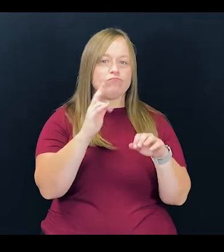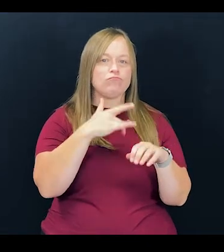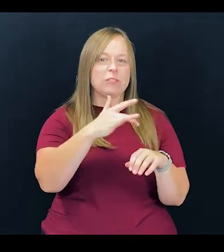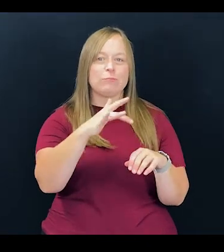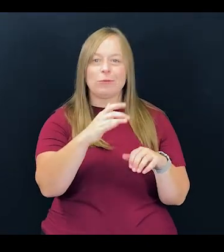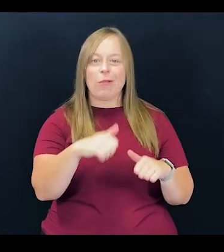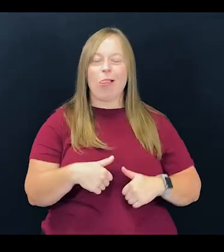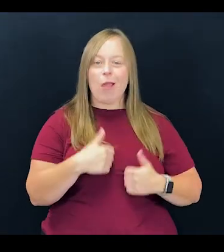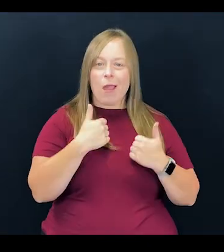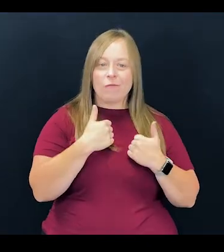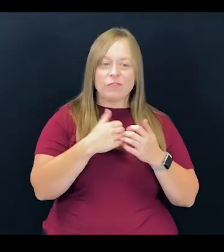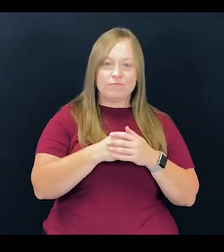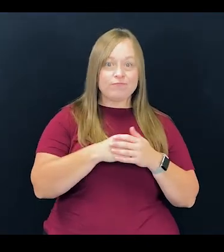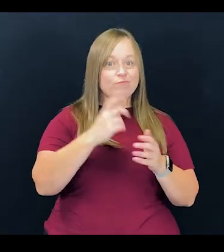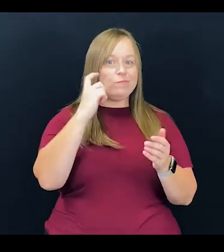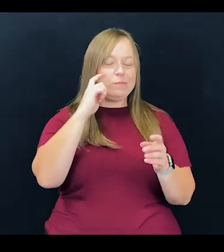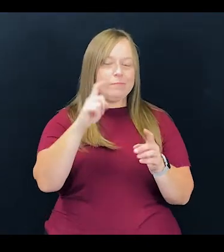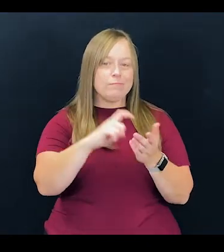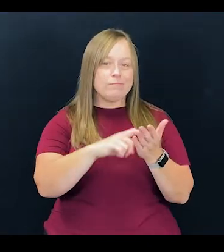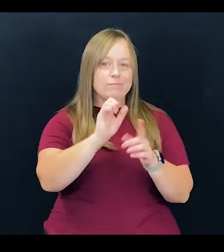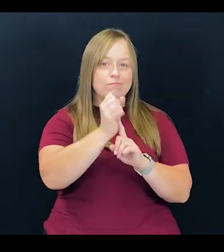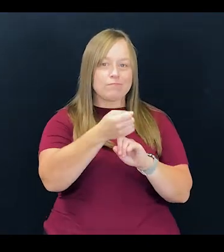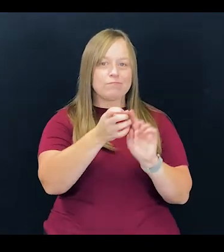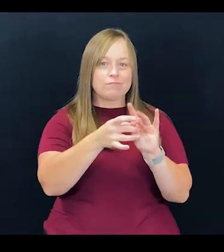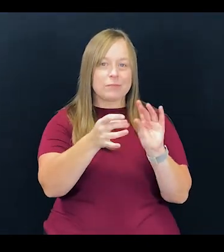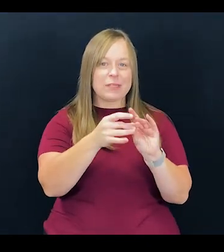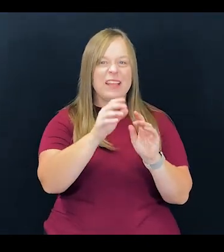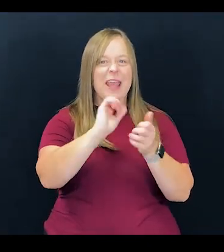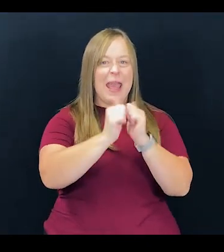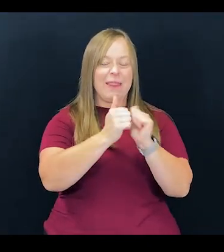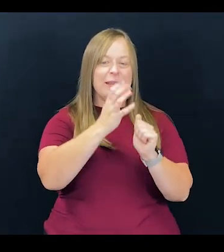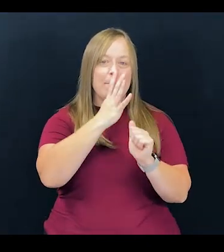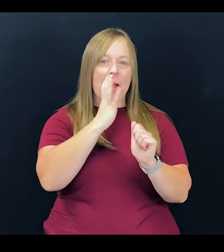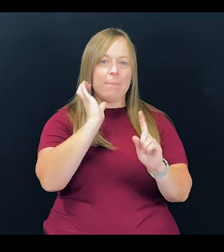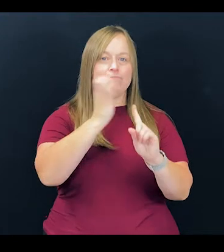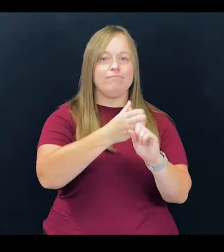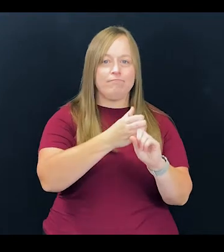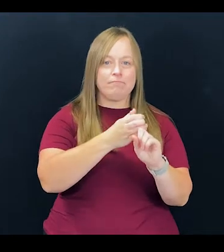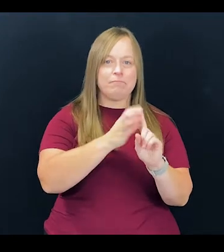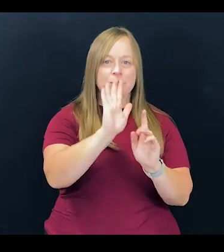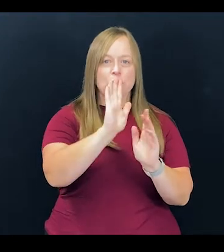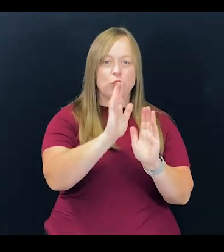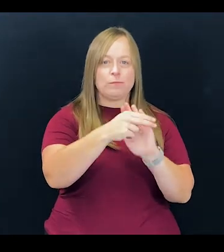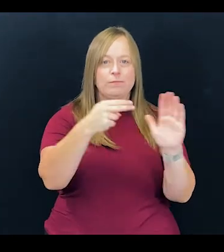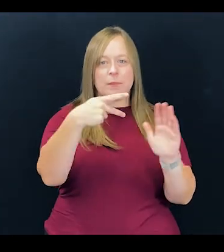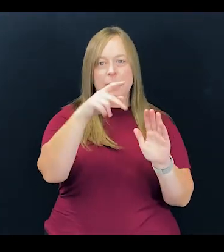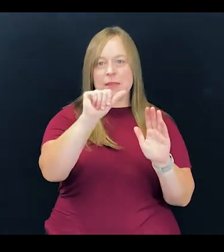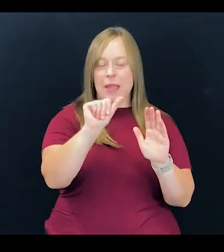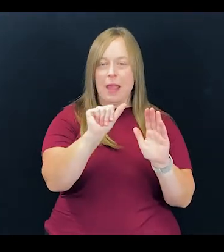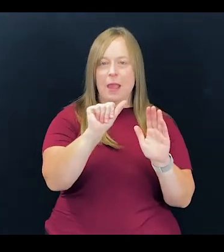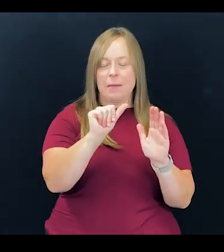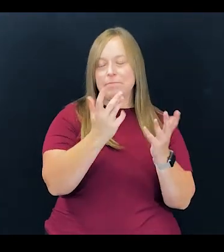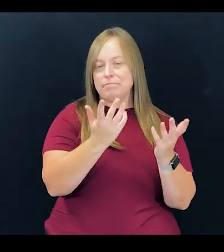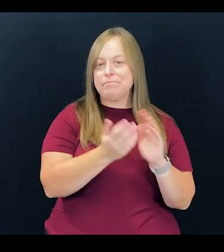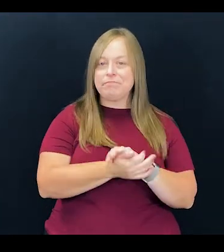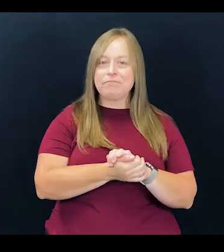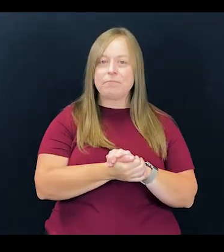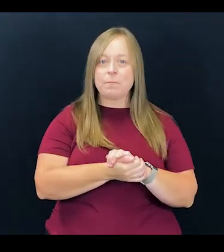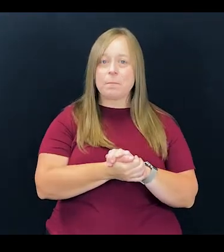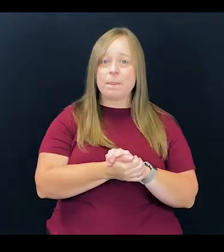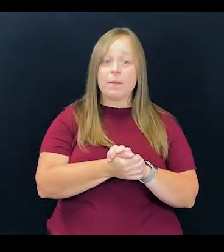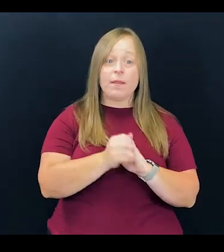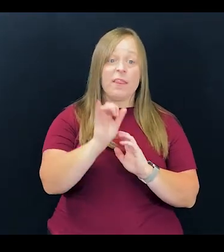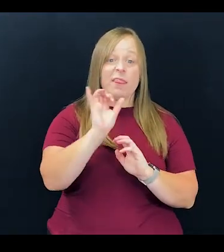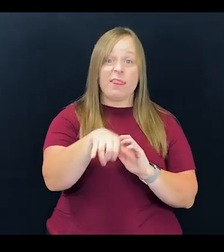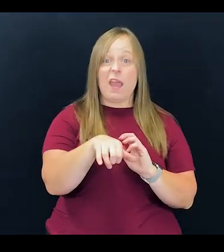fruitful lives. In this case, as you said, the athlete's mom acts as her PCA, a personal